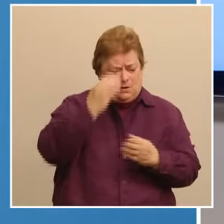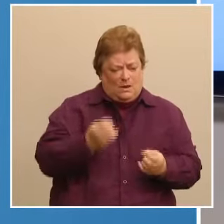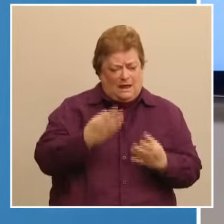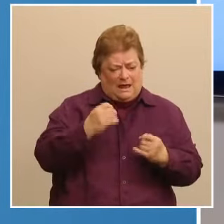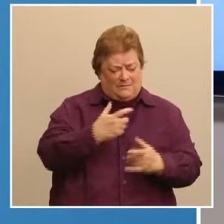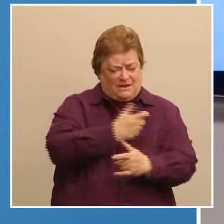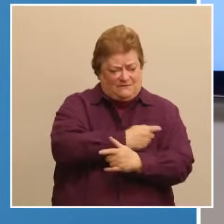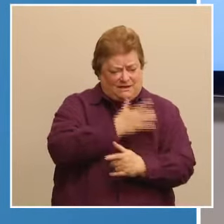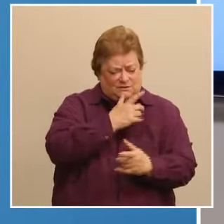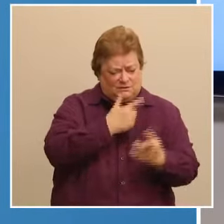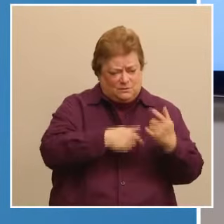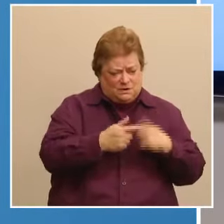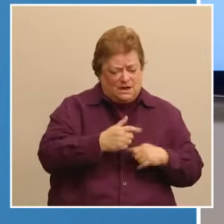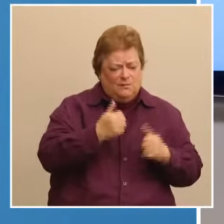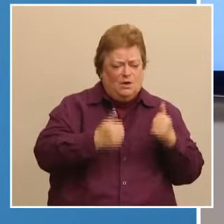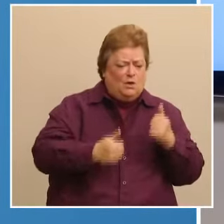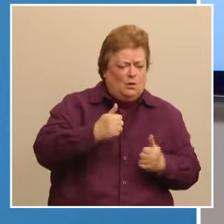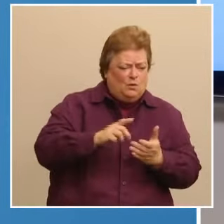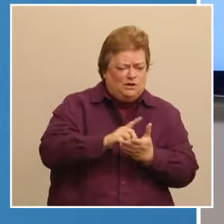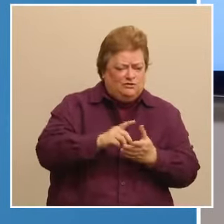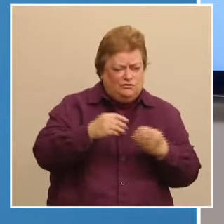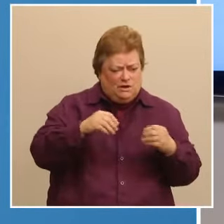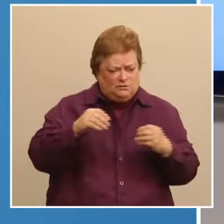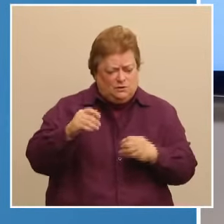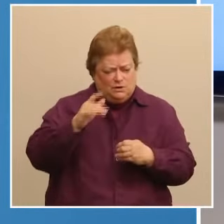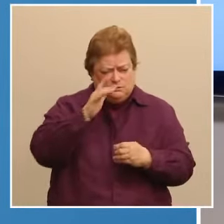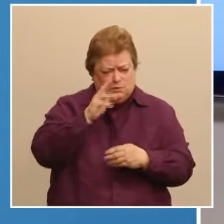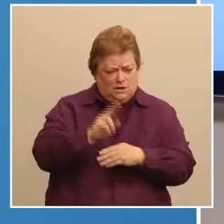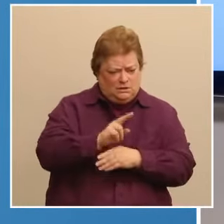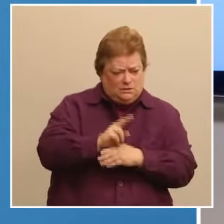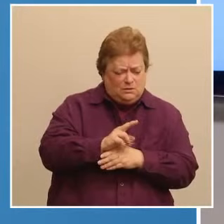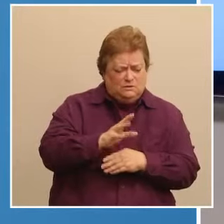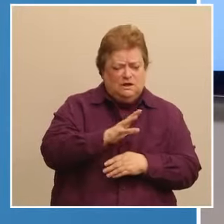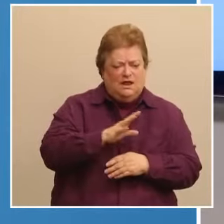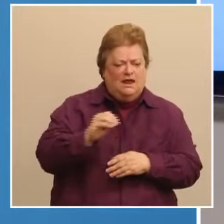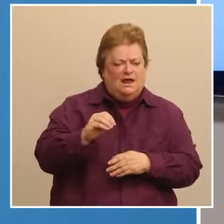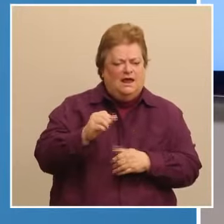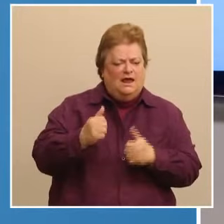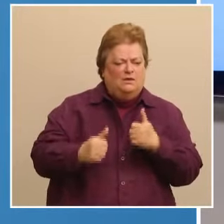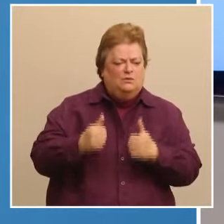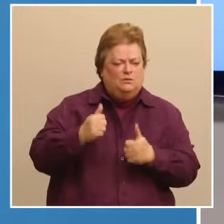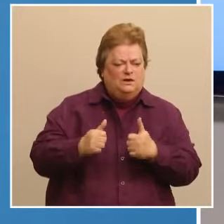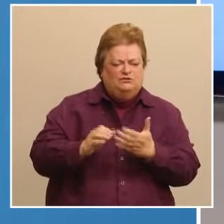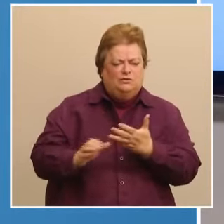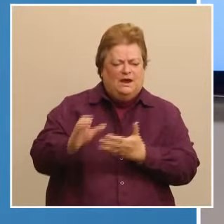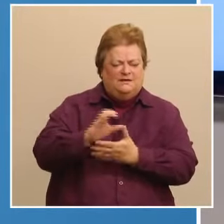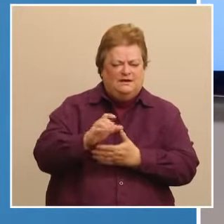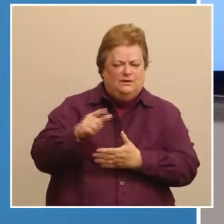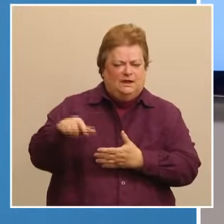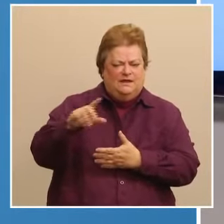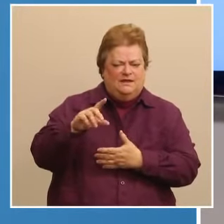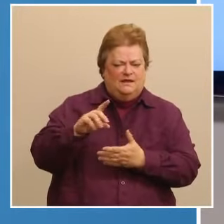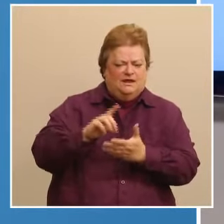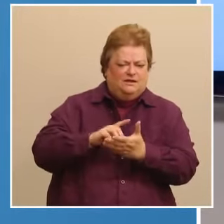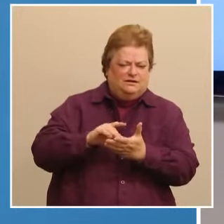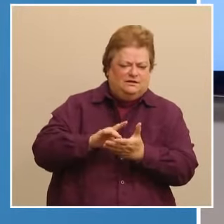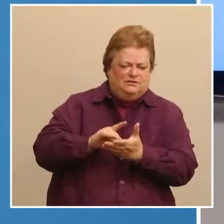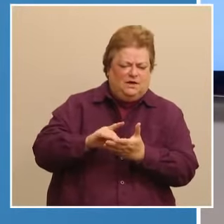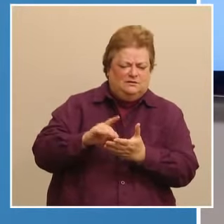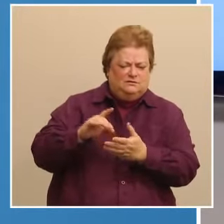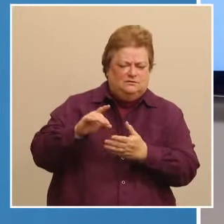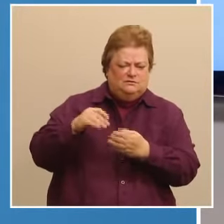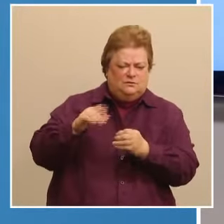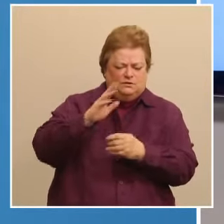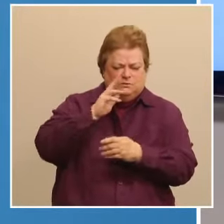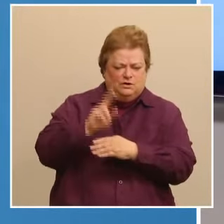will be coming, what pharmacies will be available, and what criteria will the pharmacies be using in their waiting